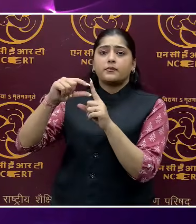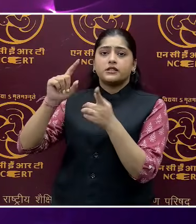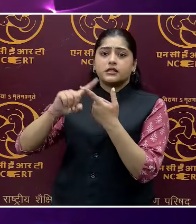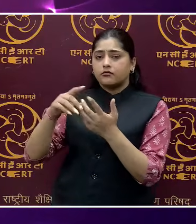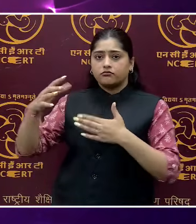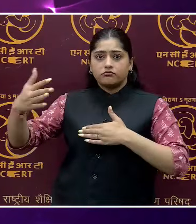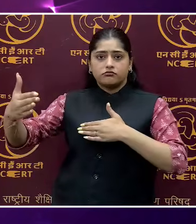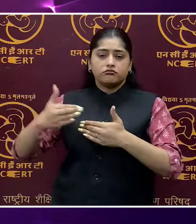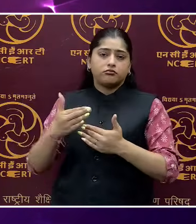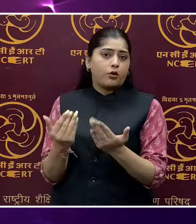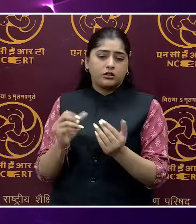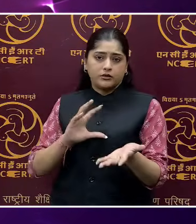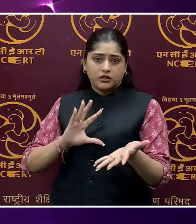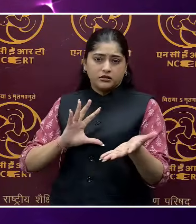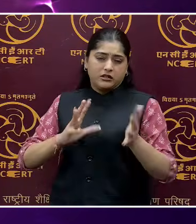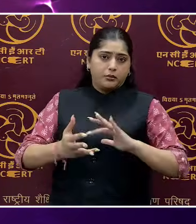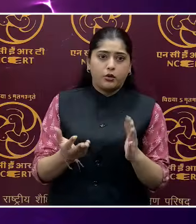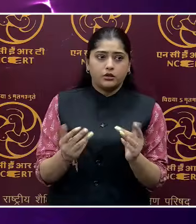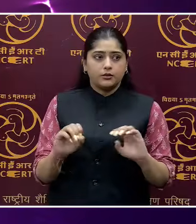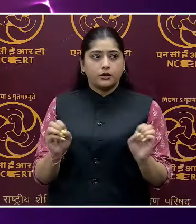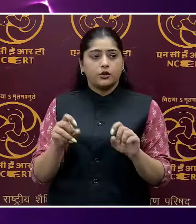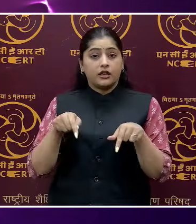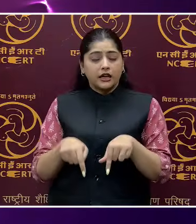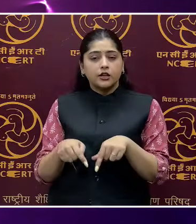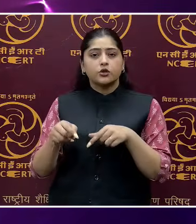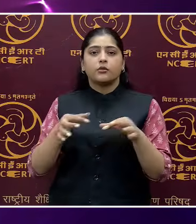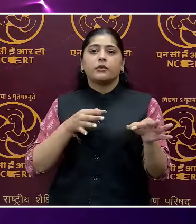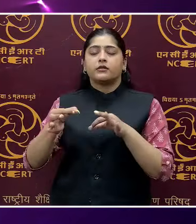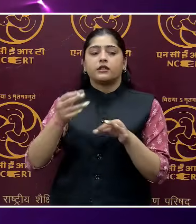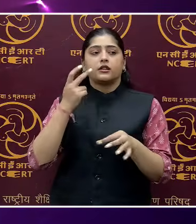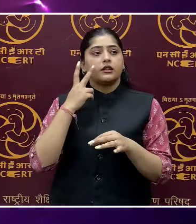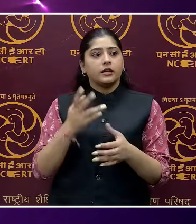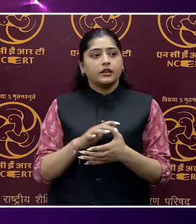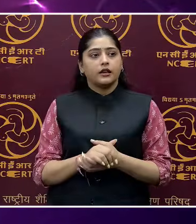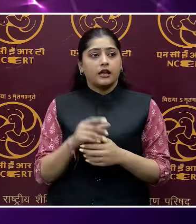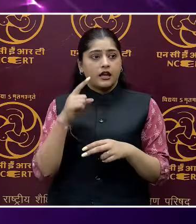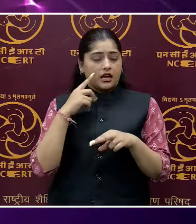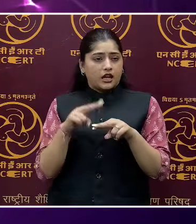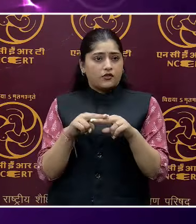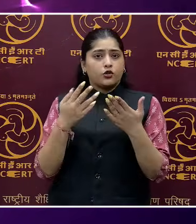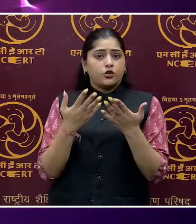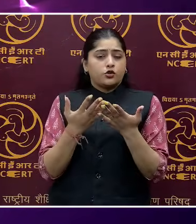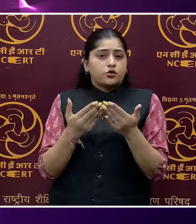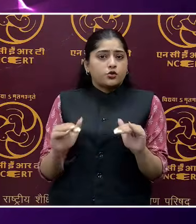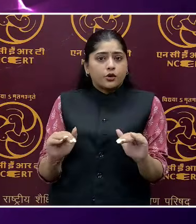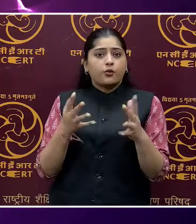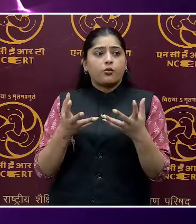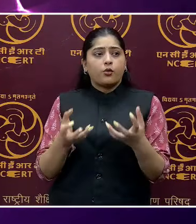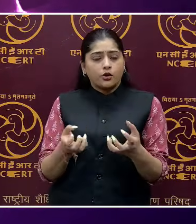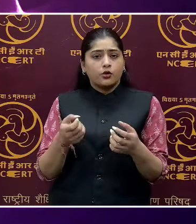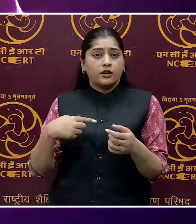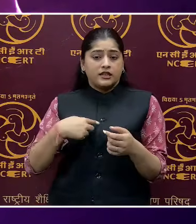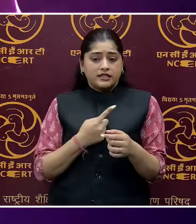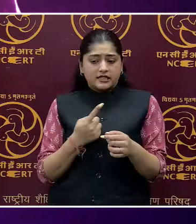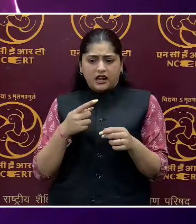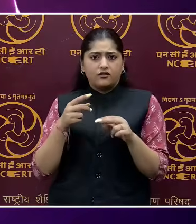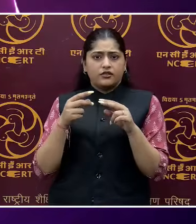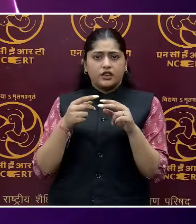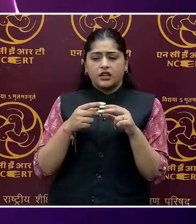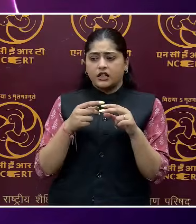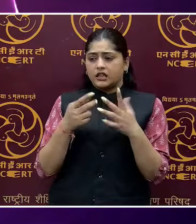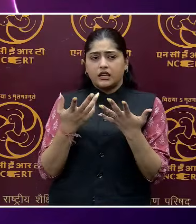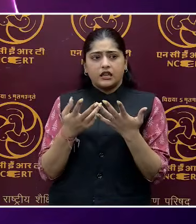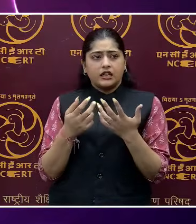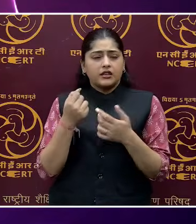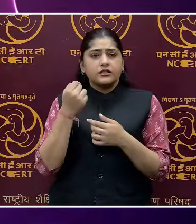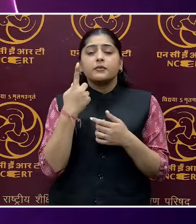simulation, or we can say the demonstration of this topic. Now if student want to self-evaluate themselves that what they can learn